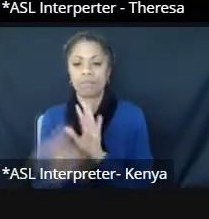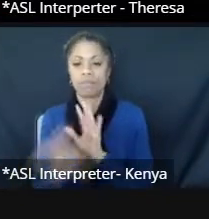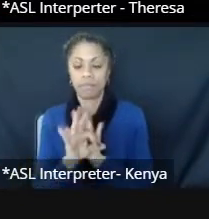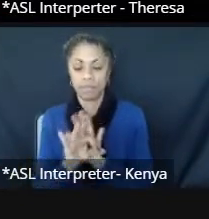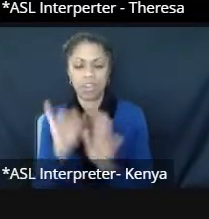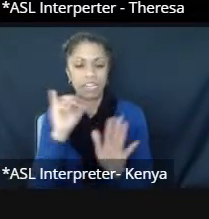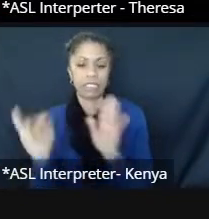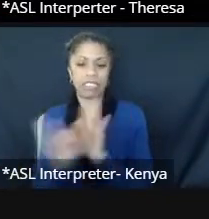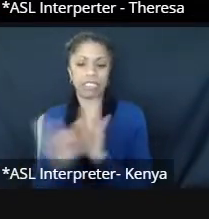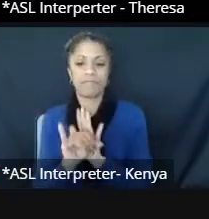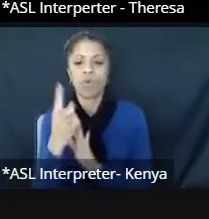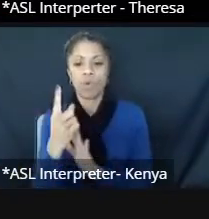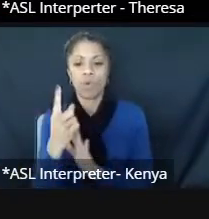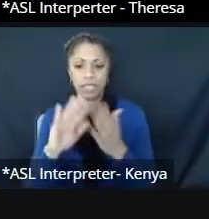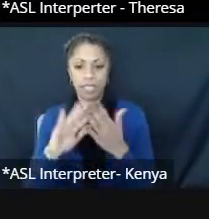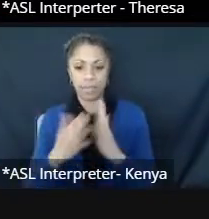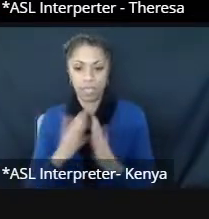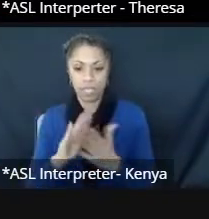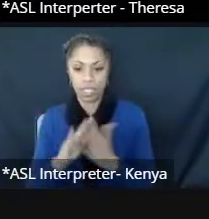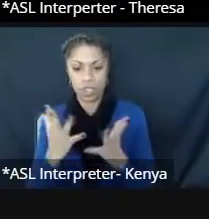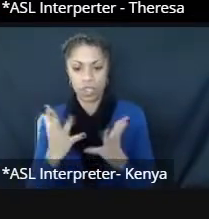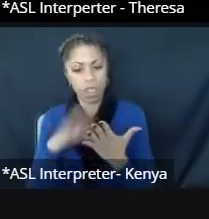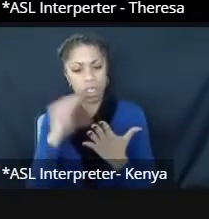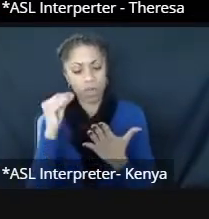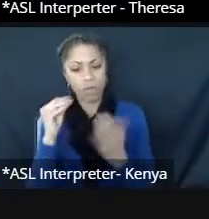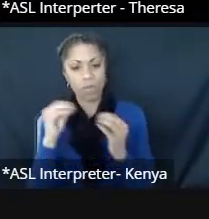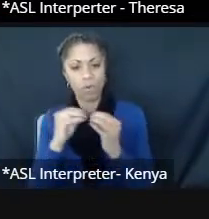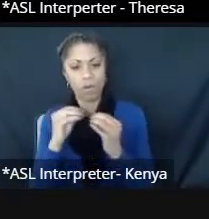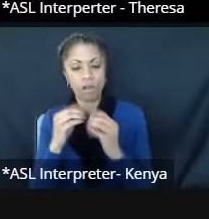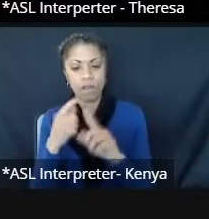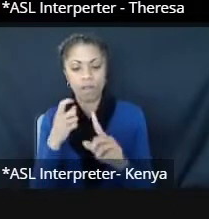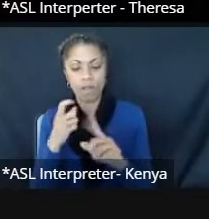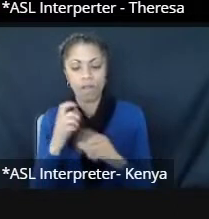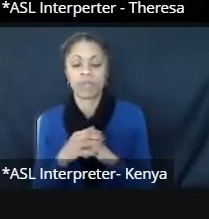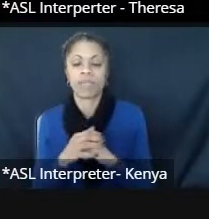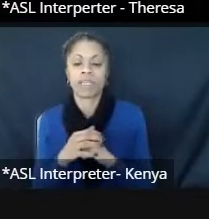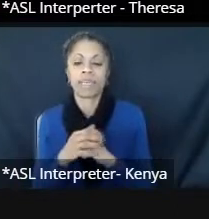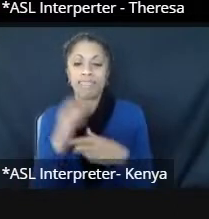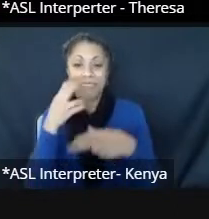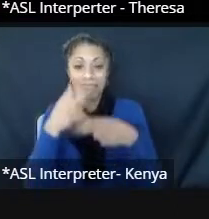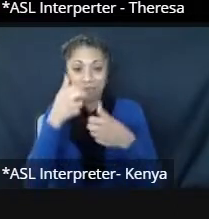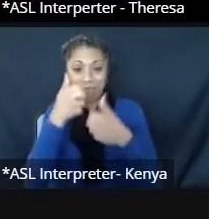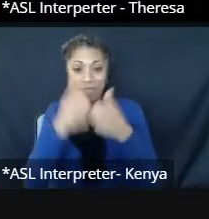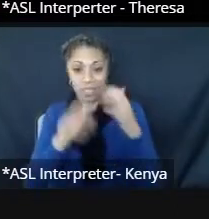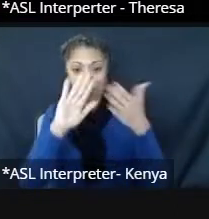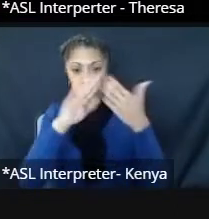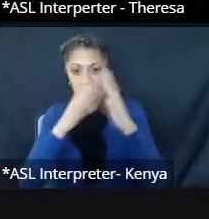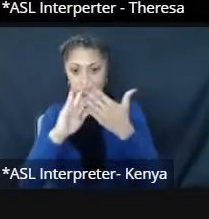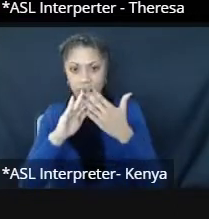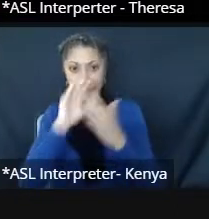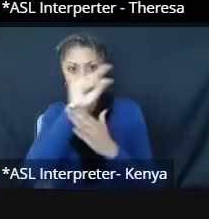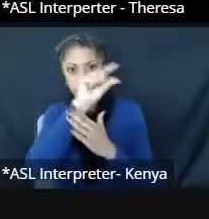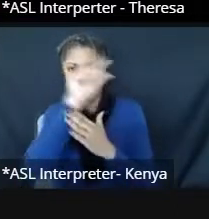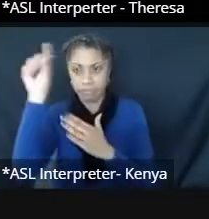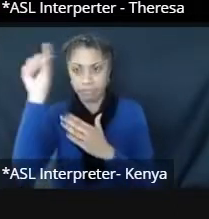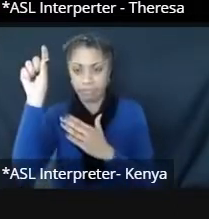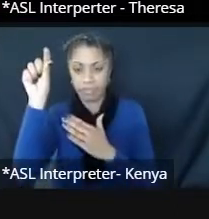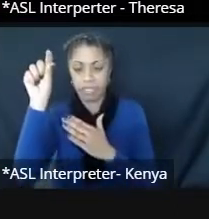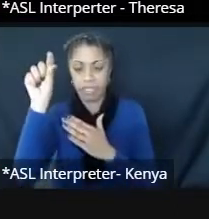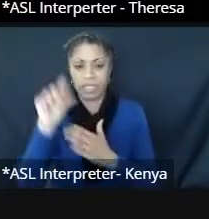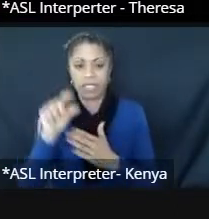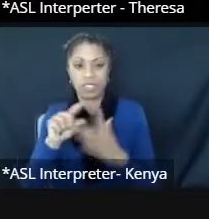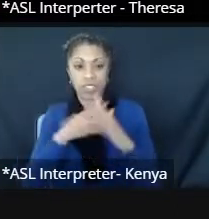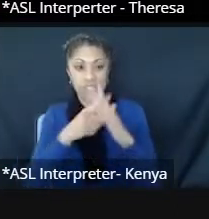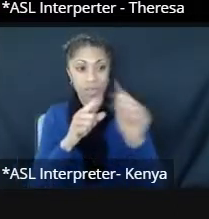more from. The community names are at the top of each slide, so Allen County all the way through Shelby.